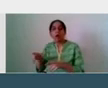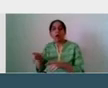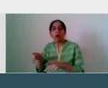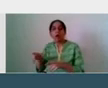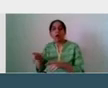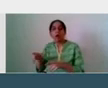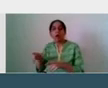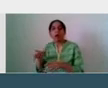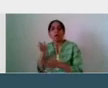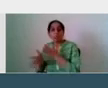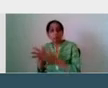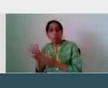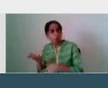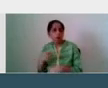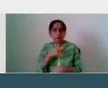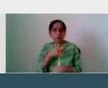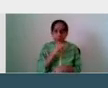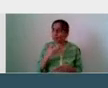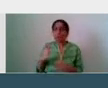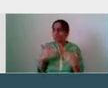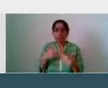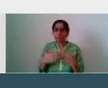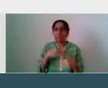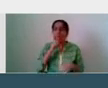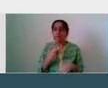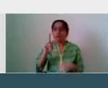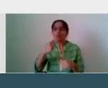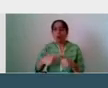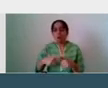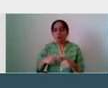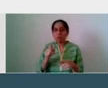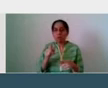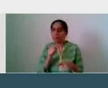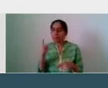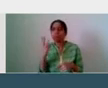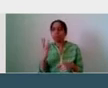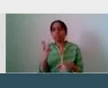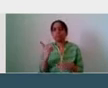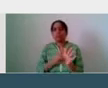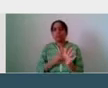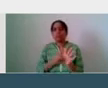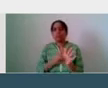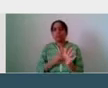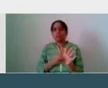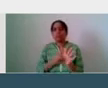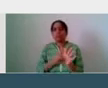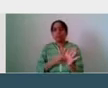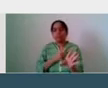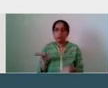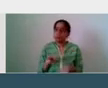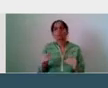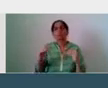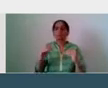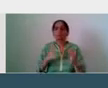right um so if there is nothing genetically uh going on if there is no disorder then uh